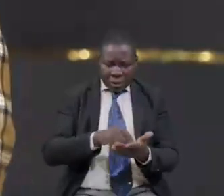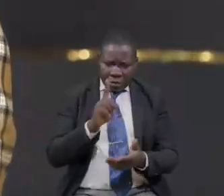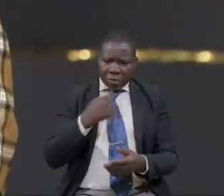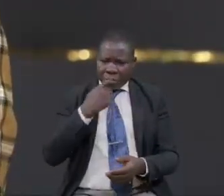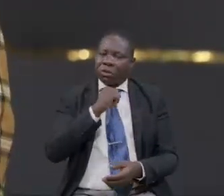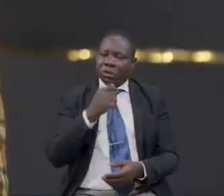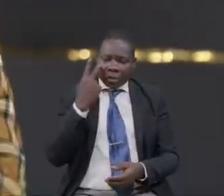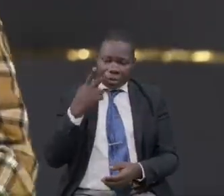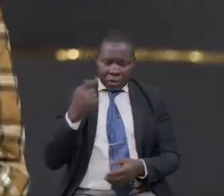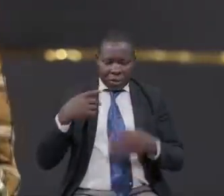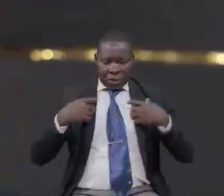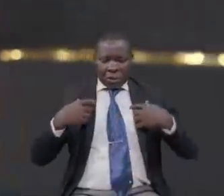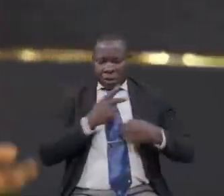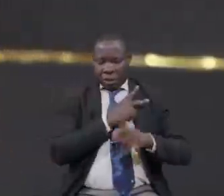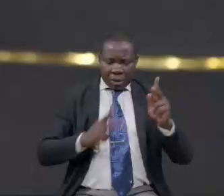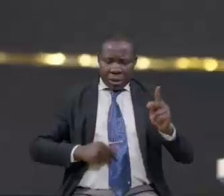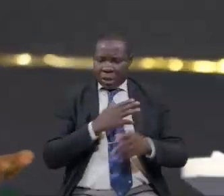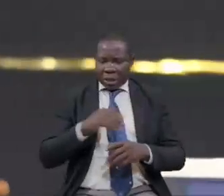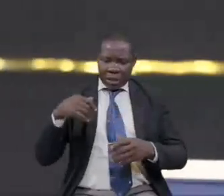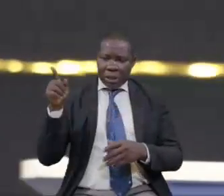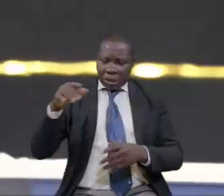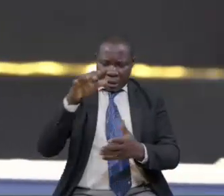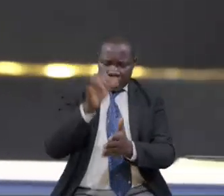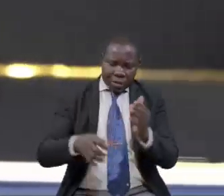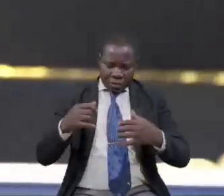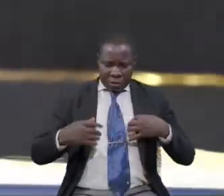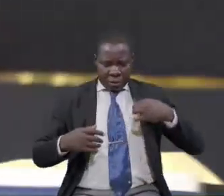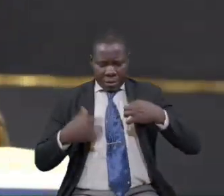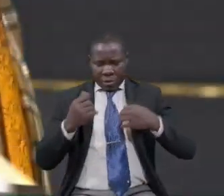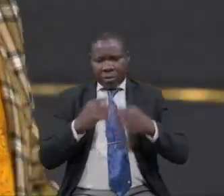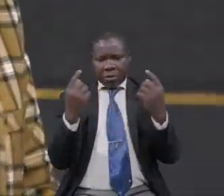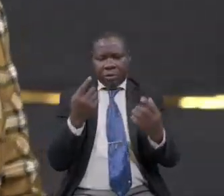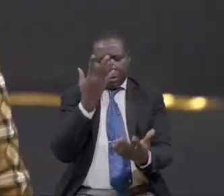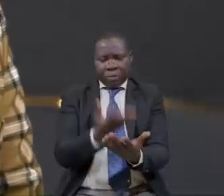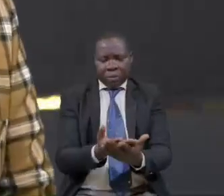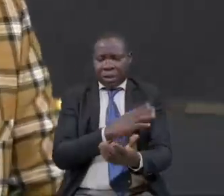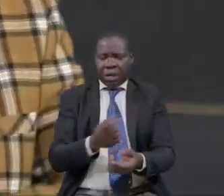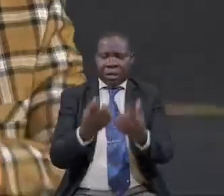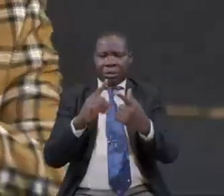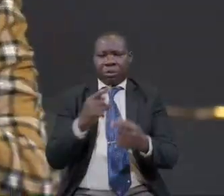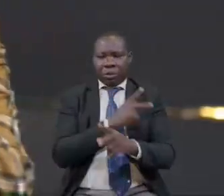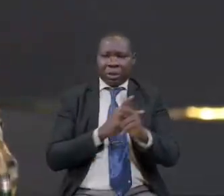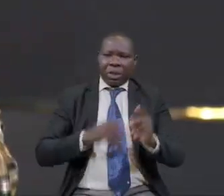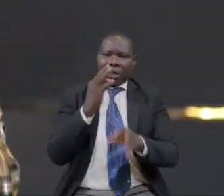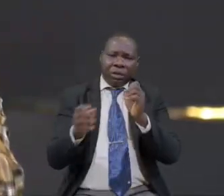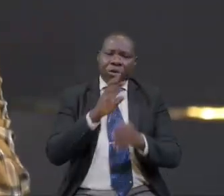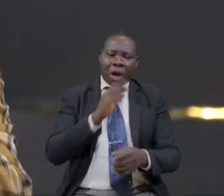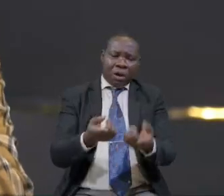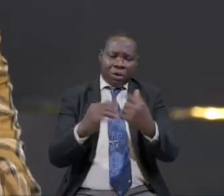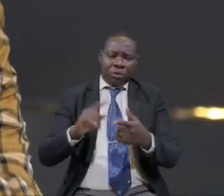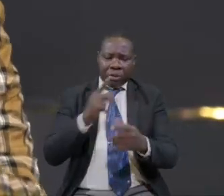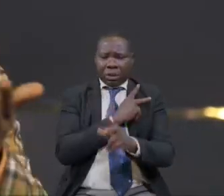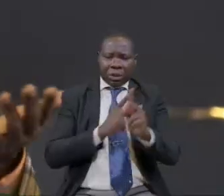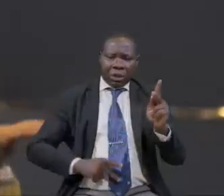of imprisonment. And now he came to the king. If you're coming to the King of Kings and you're coming to the Lord